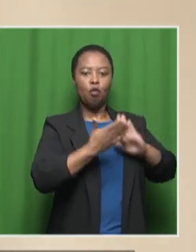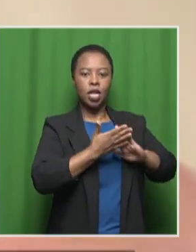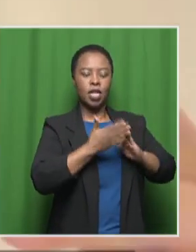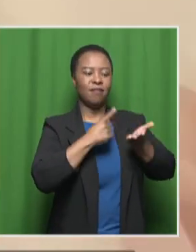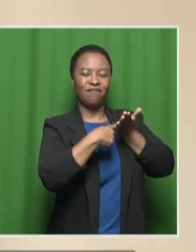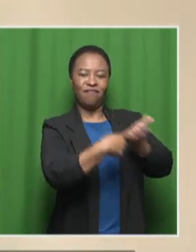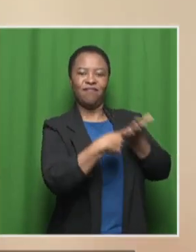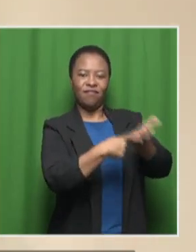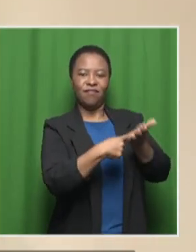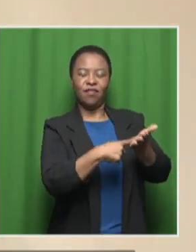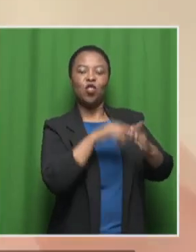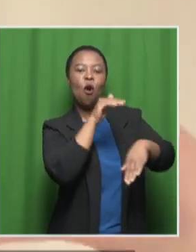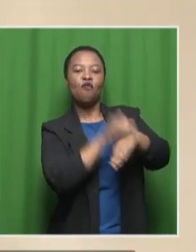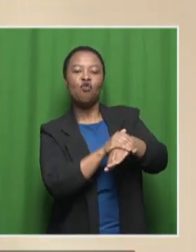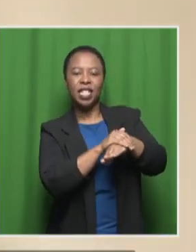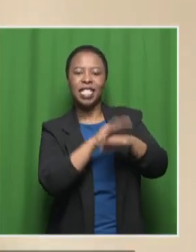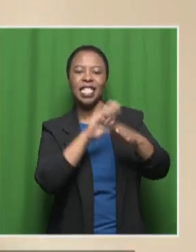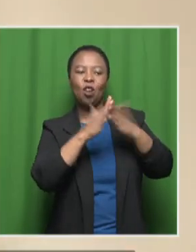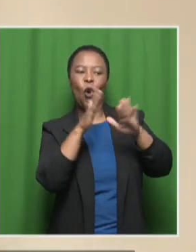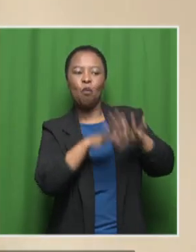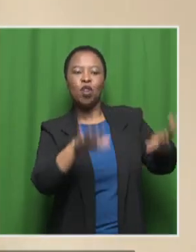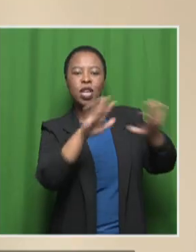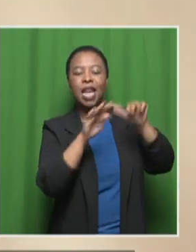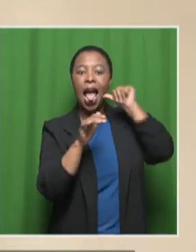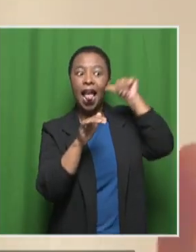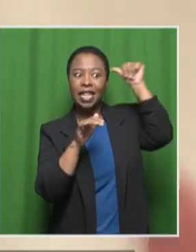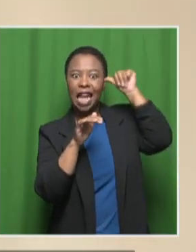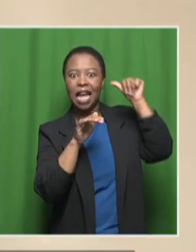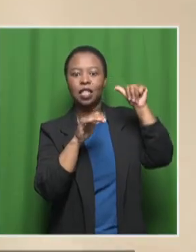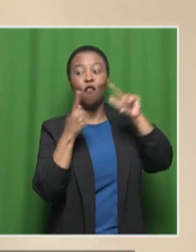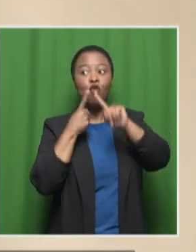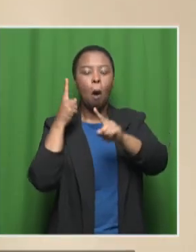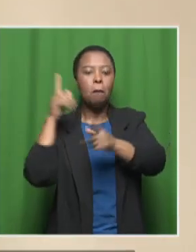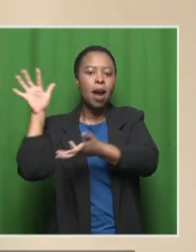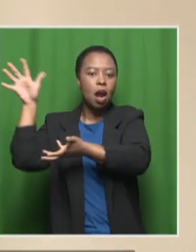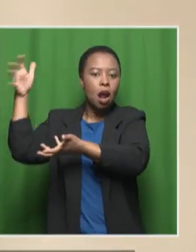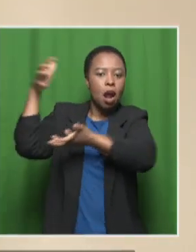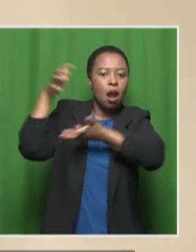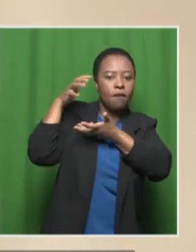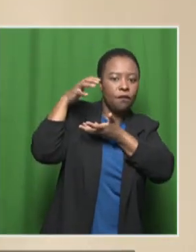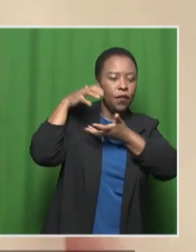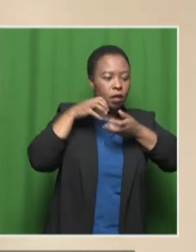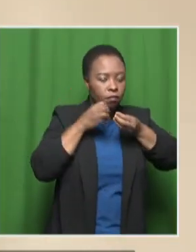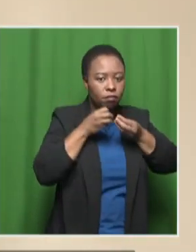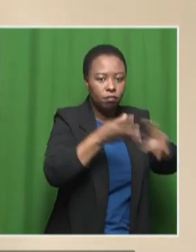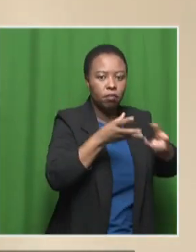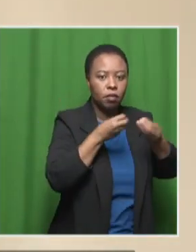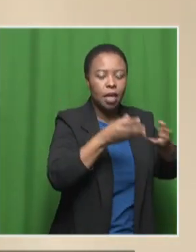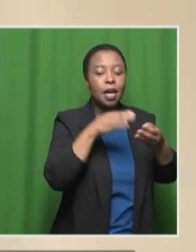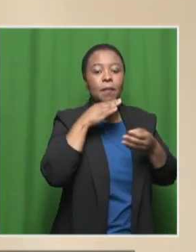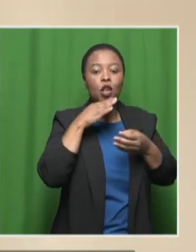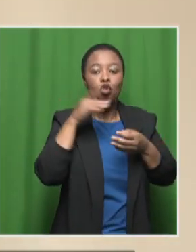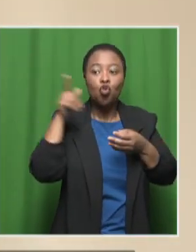your peers, your friends, you discussed it with the elders, and through that mechanism, you sort of constructed